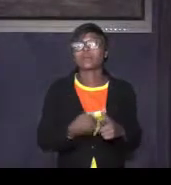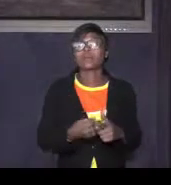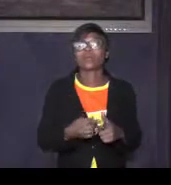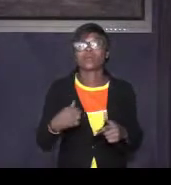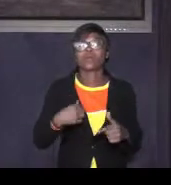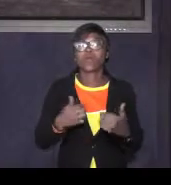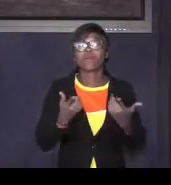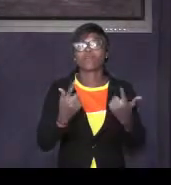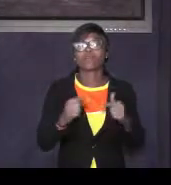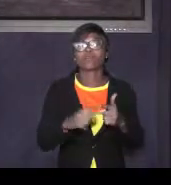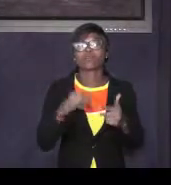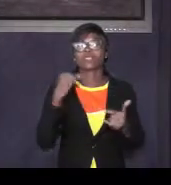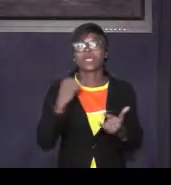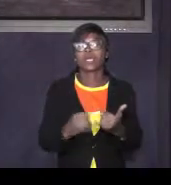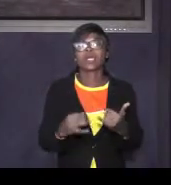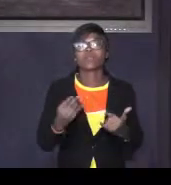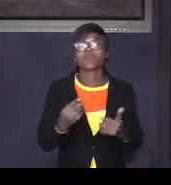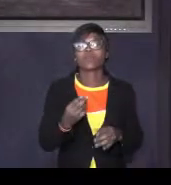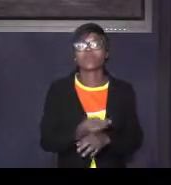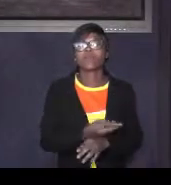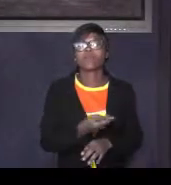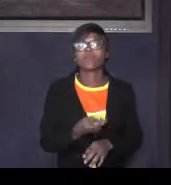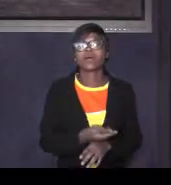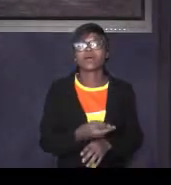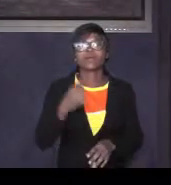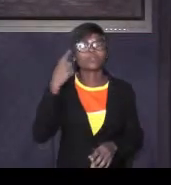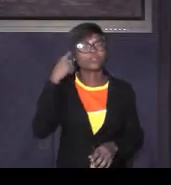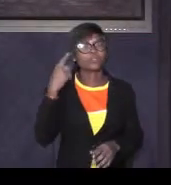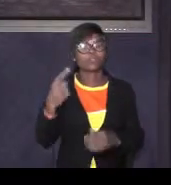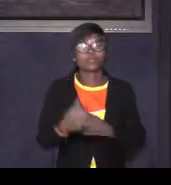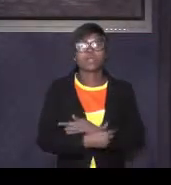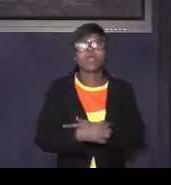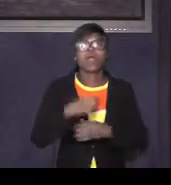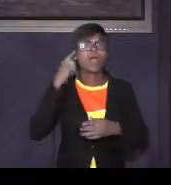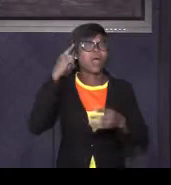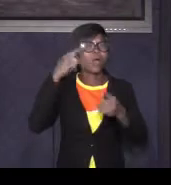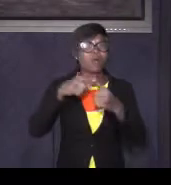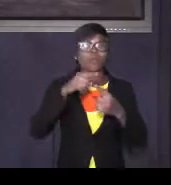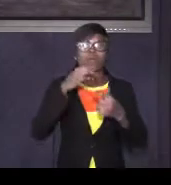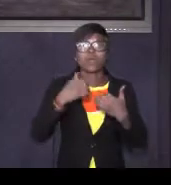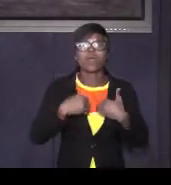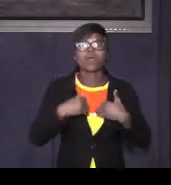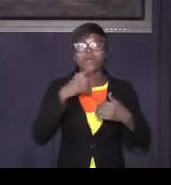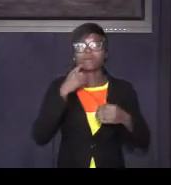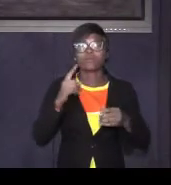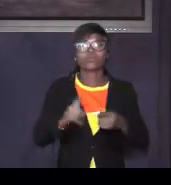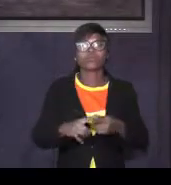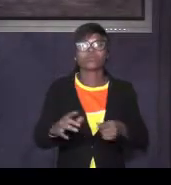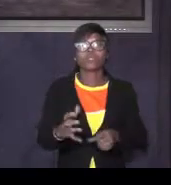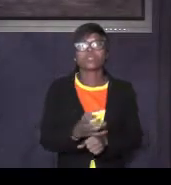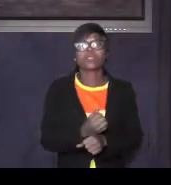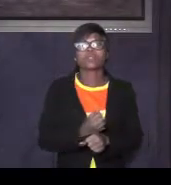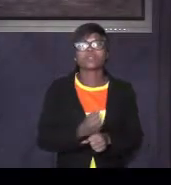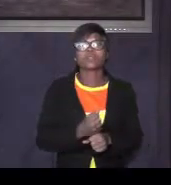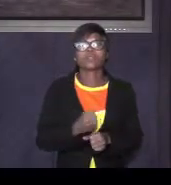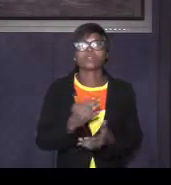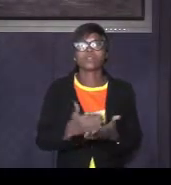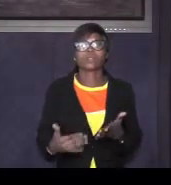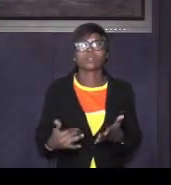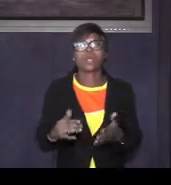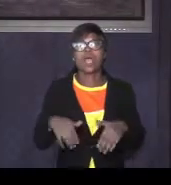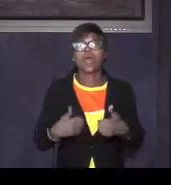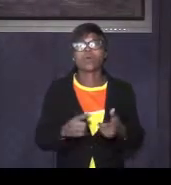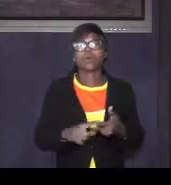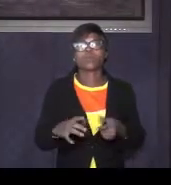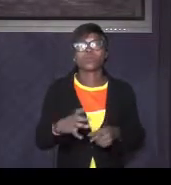Alrighty then, we have come to the end of the mathematics lesson for today. I hope you were able to gain some insight into finding the